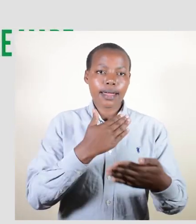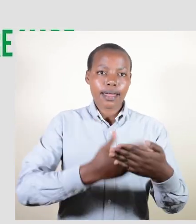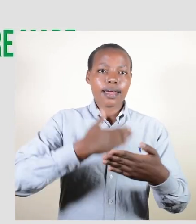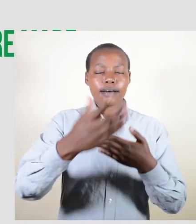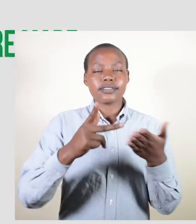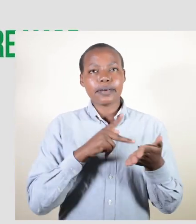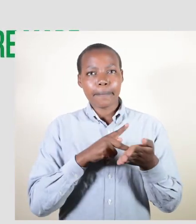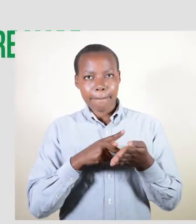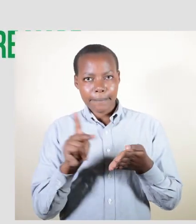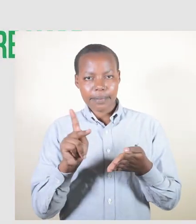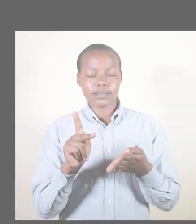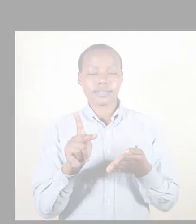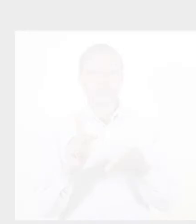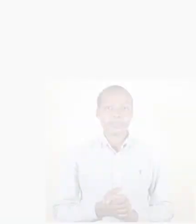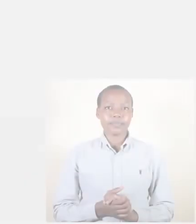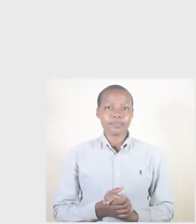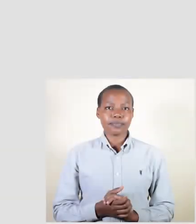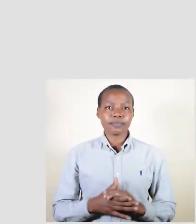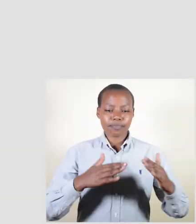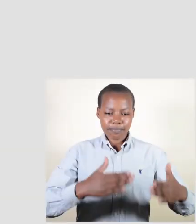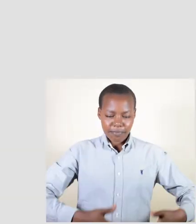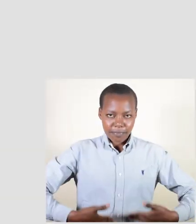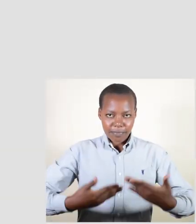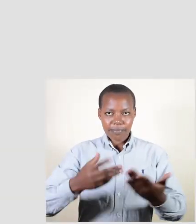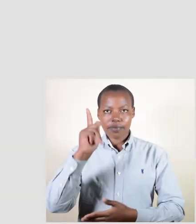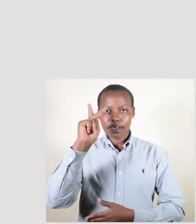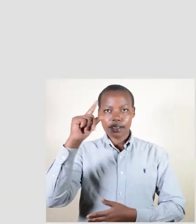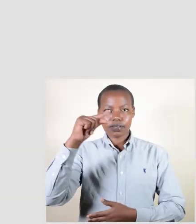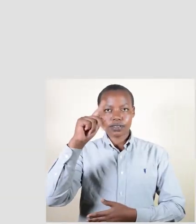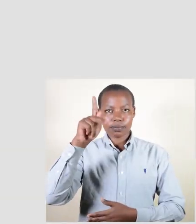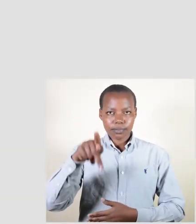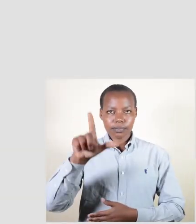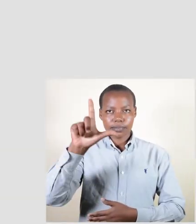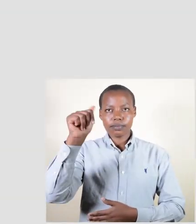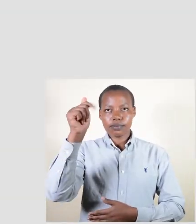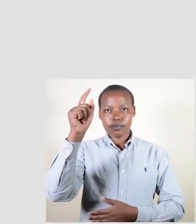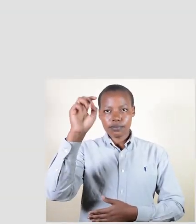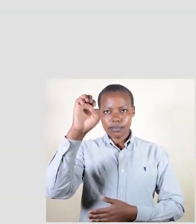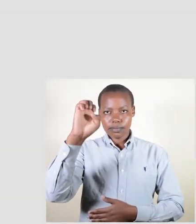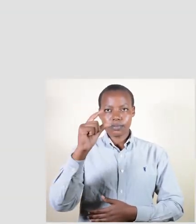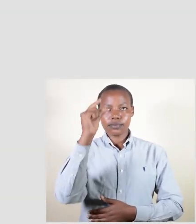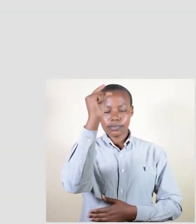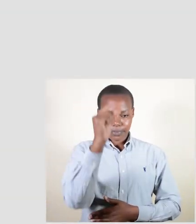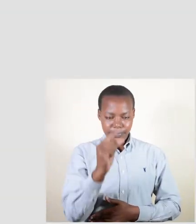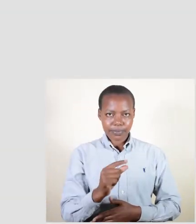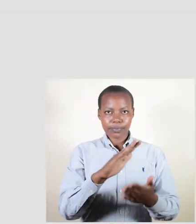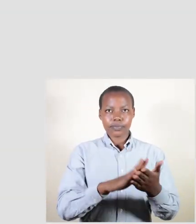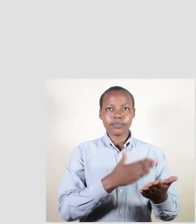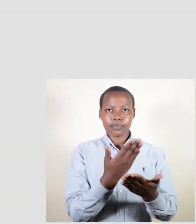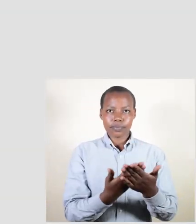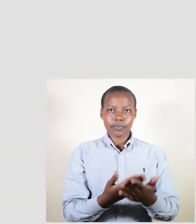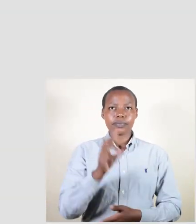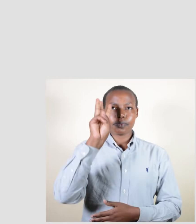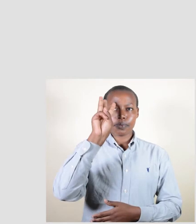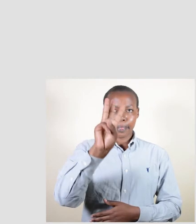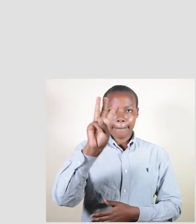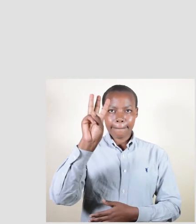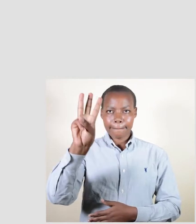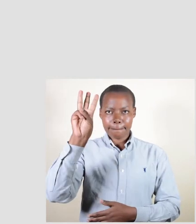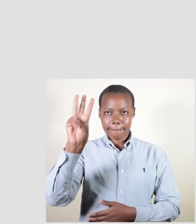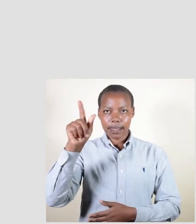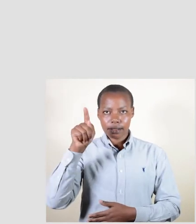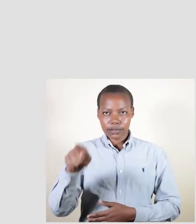after payments are made. Issuance of dealers' KG plates. The customer makes an application on